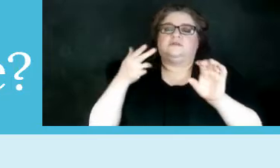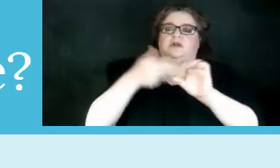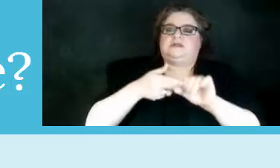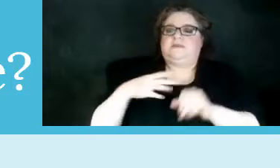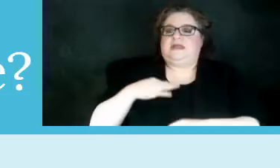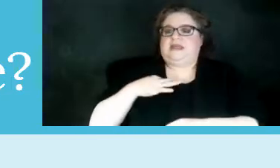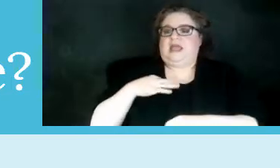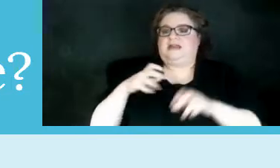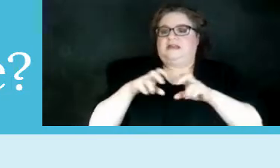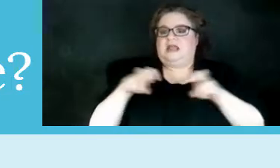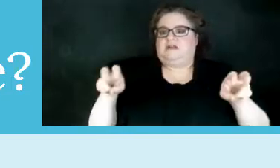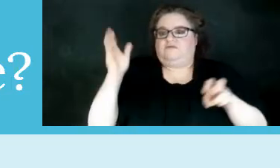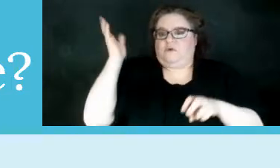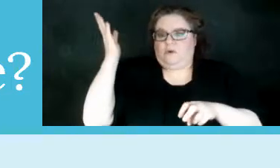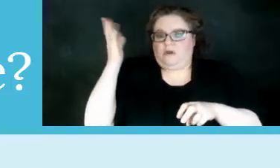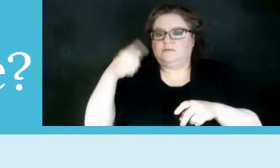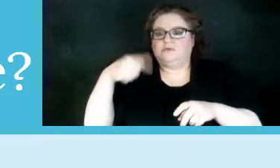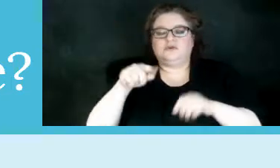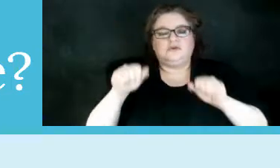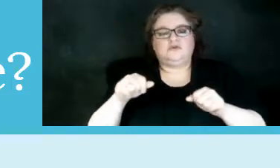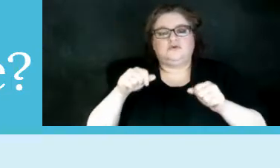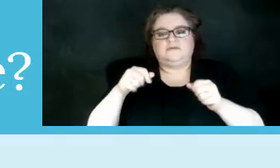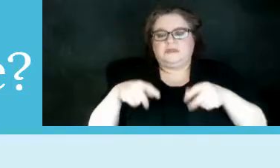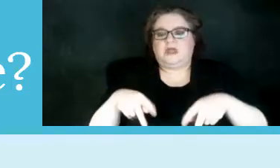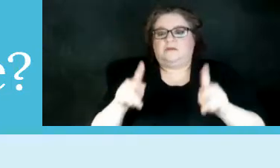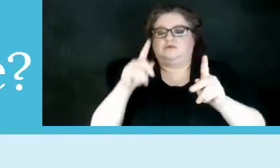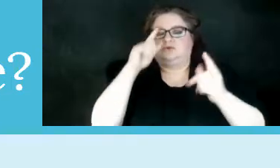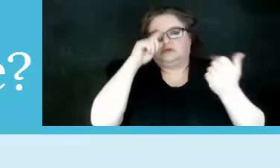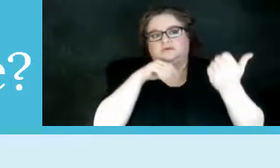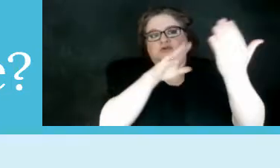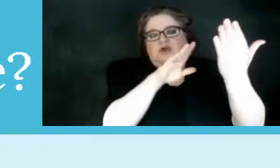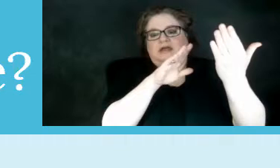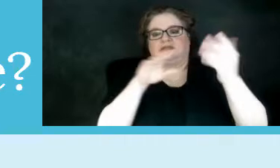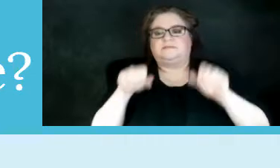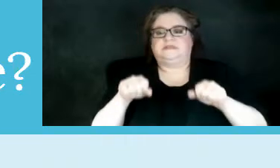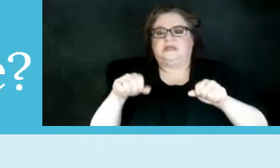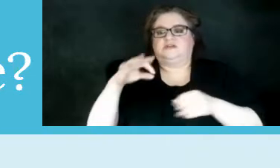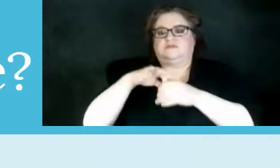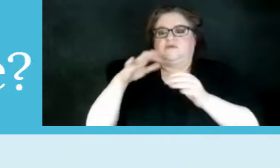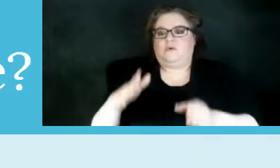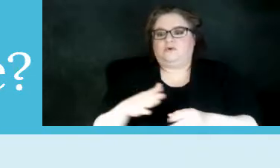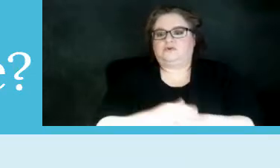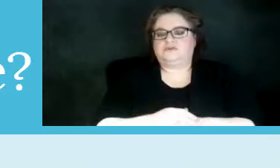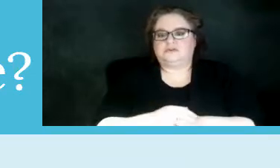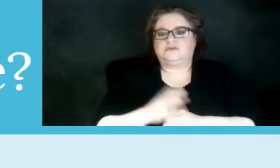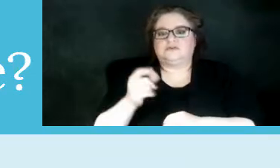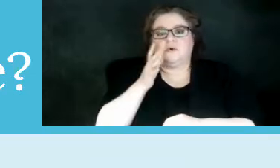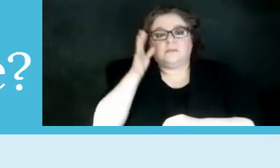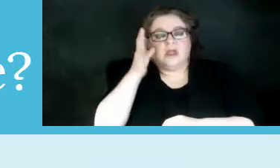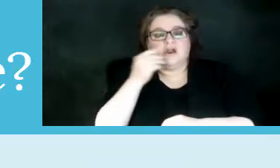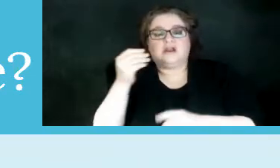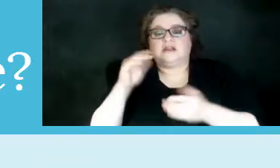in these candidate forums, you have an opportunity to address potential voters. So parent and